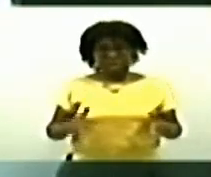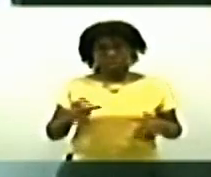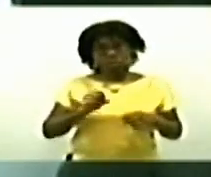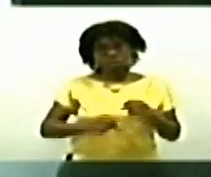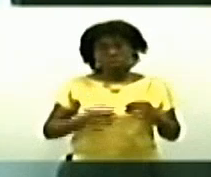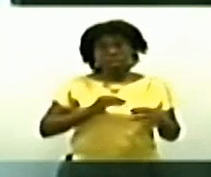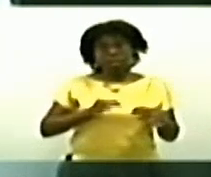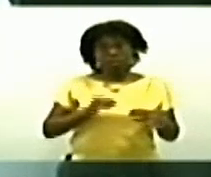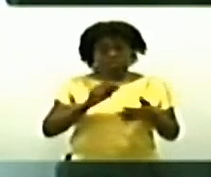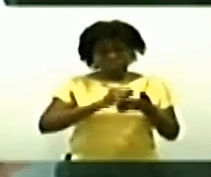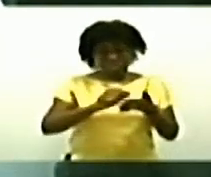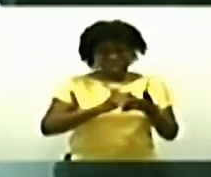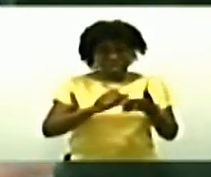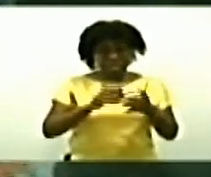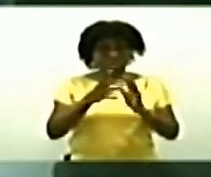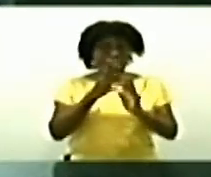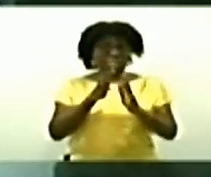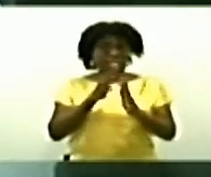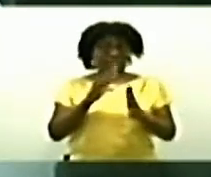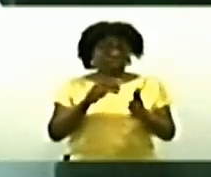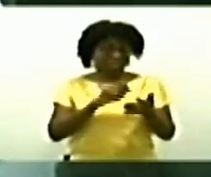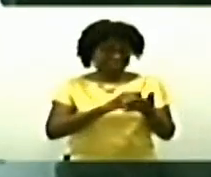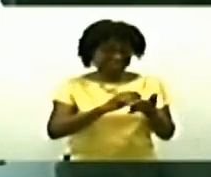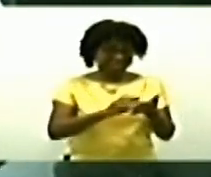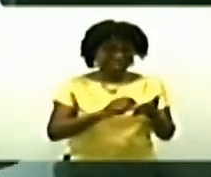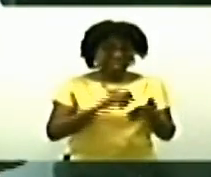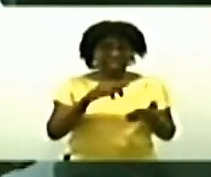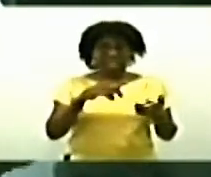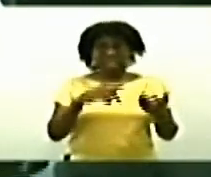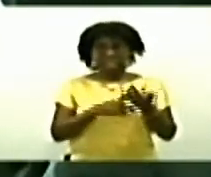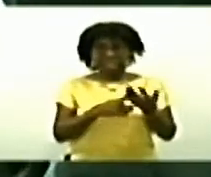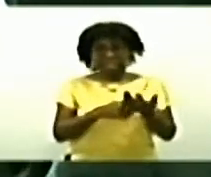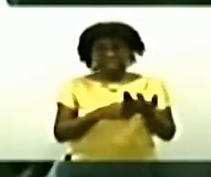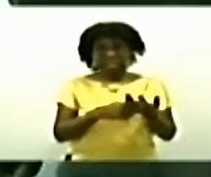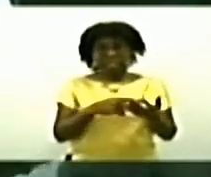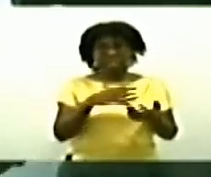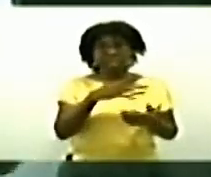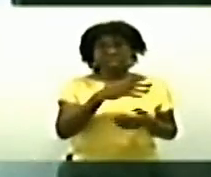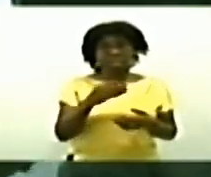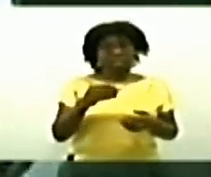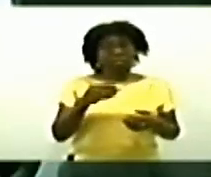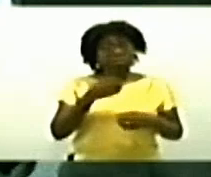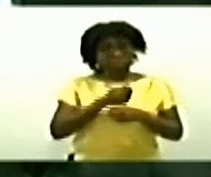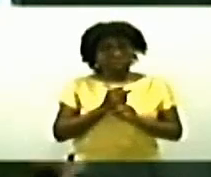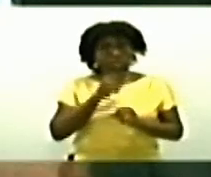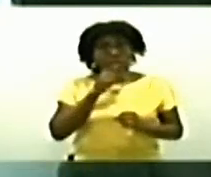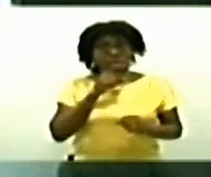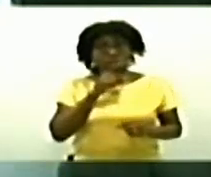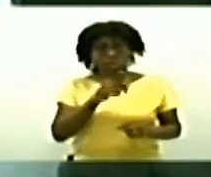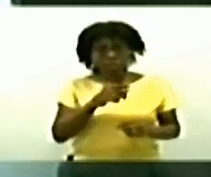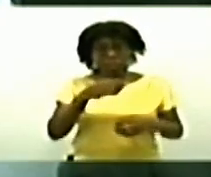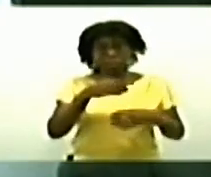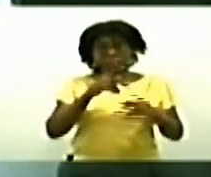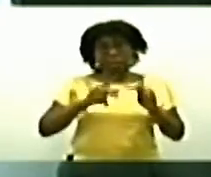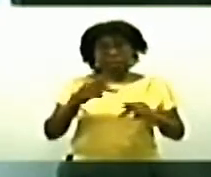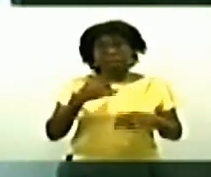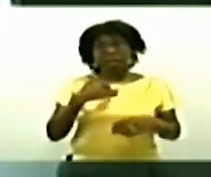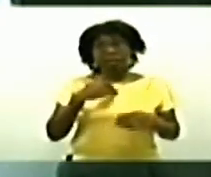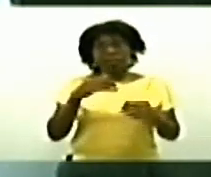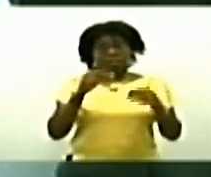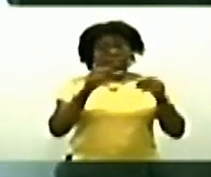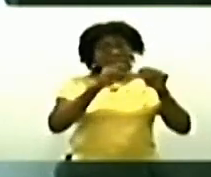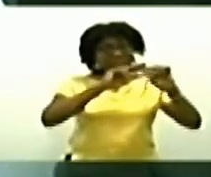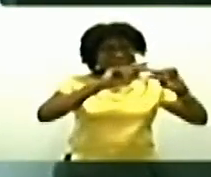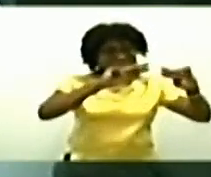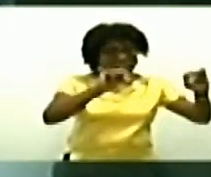traffic tickets, ensuring that people have the what do they call it, the decal? The sticker, the license sticker, it's too much. So